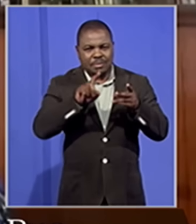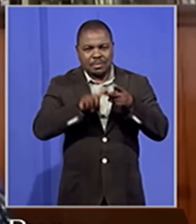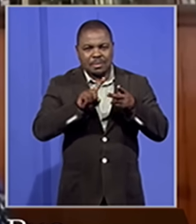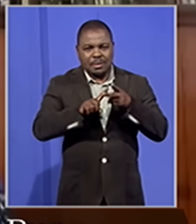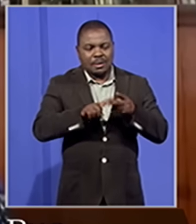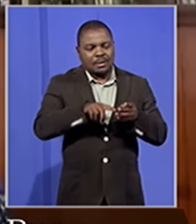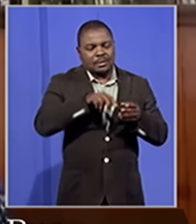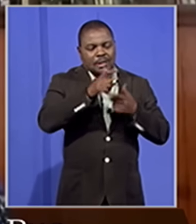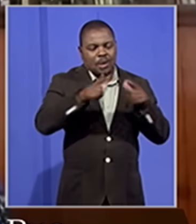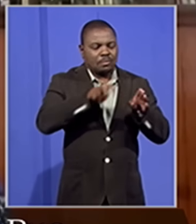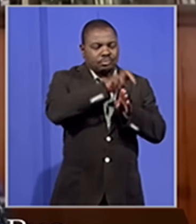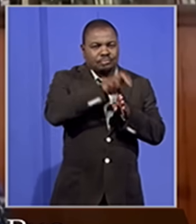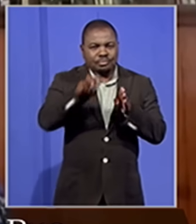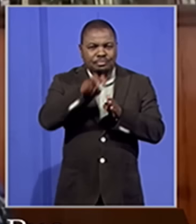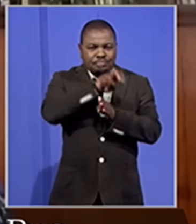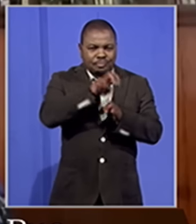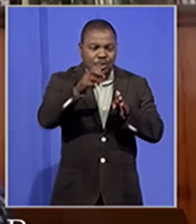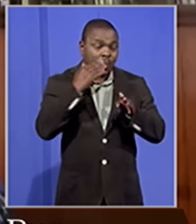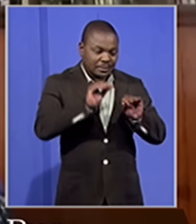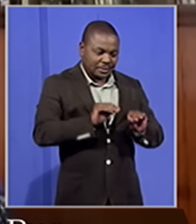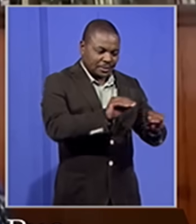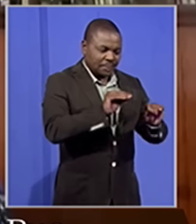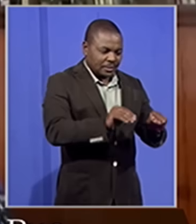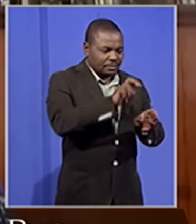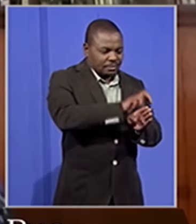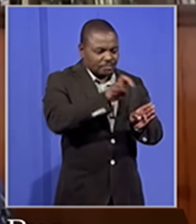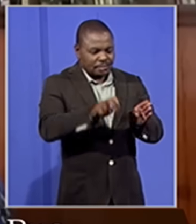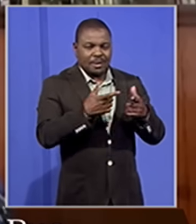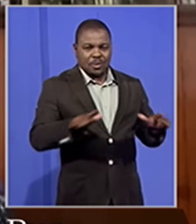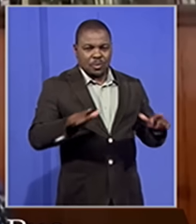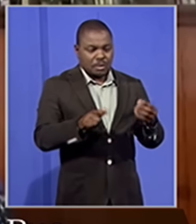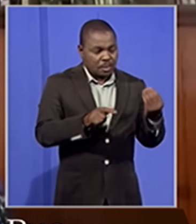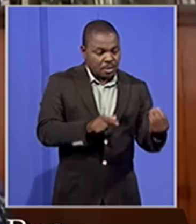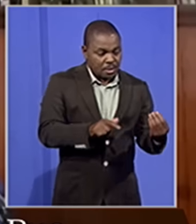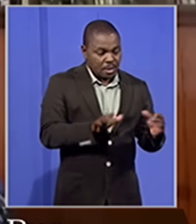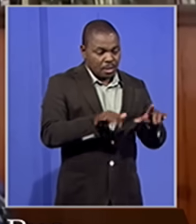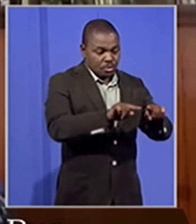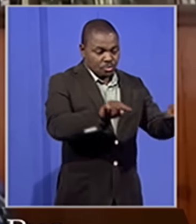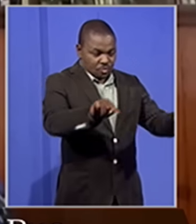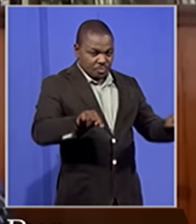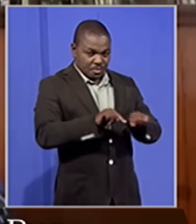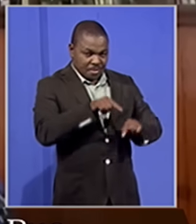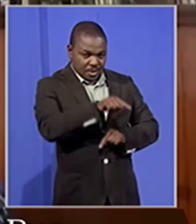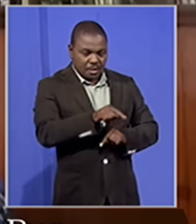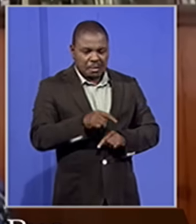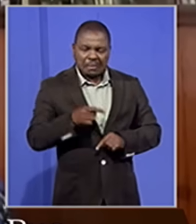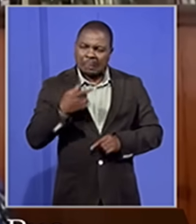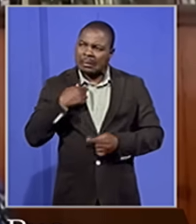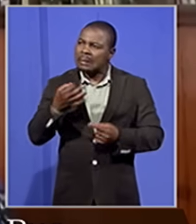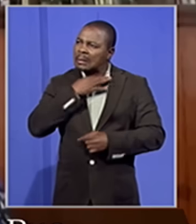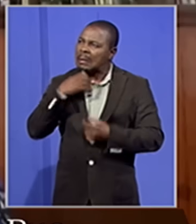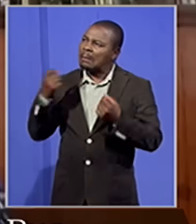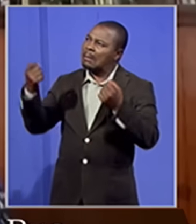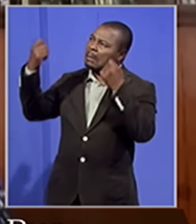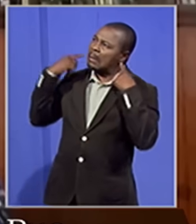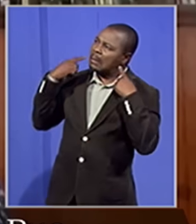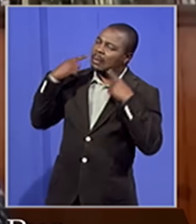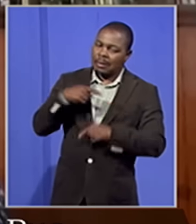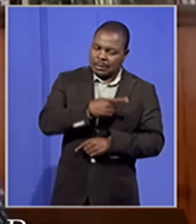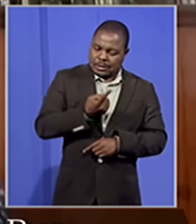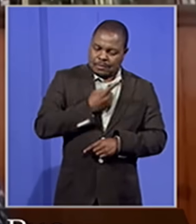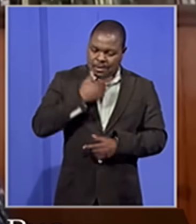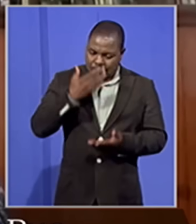ke translanguaging ka di-classroom tsa rona hana jwale tjena. Ngwana o saka ha sa utlwisise Senyesemane o kgona hore a bue ka puo